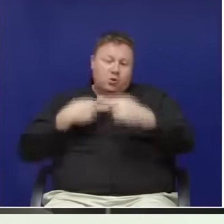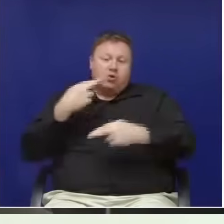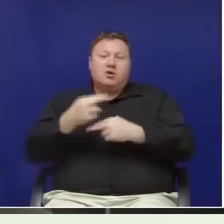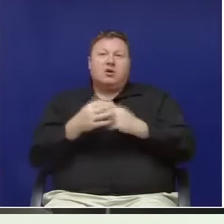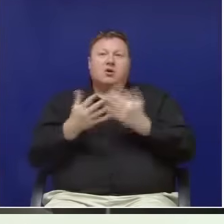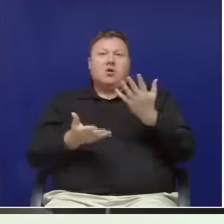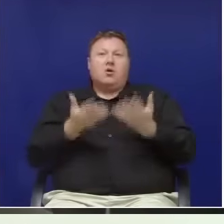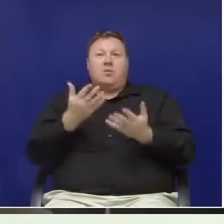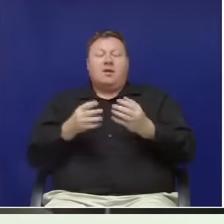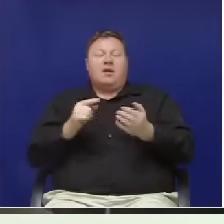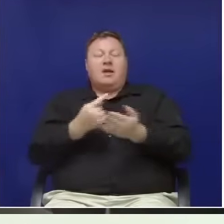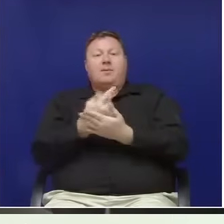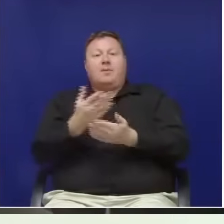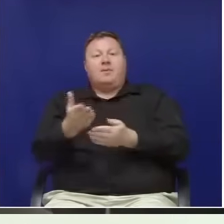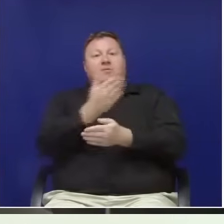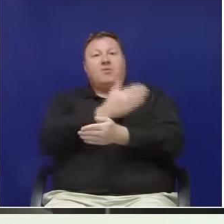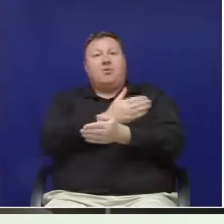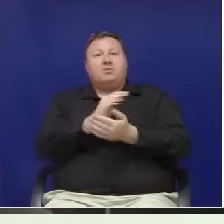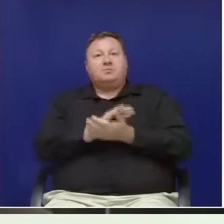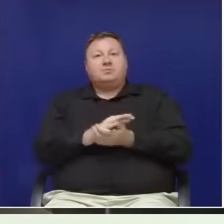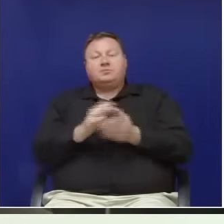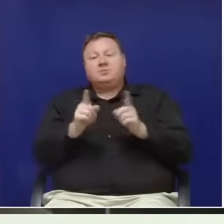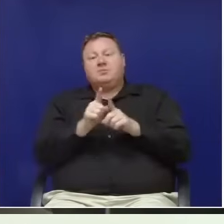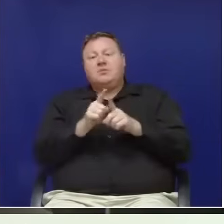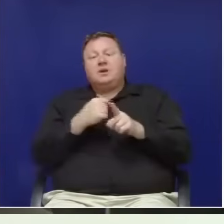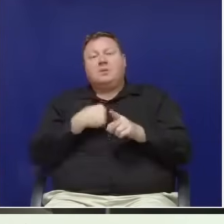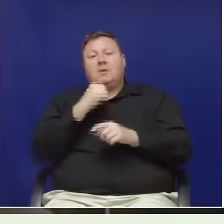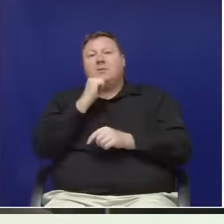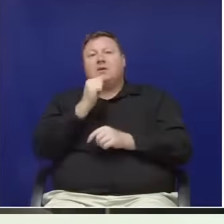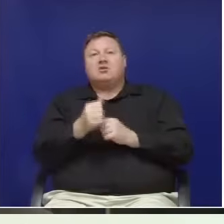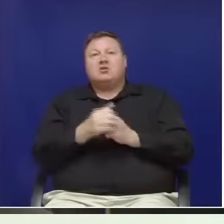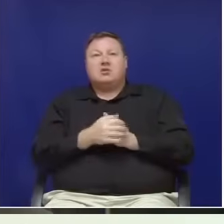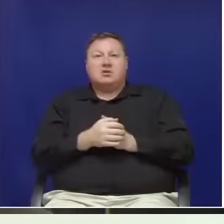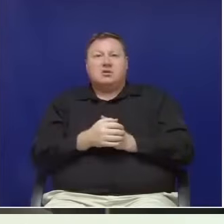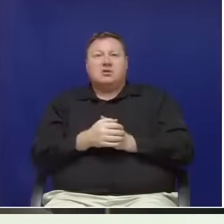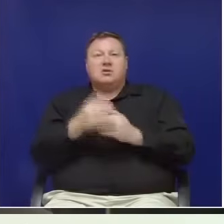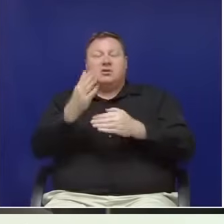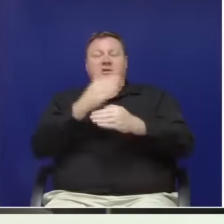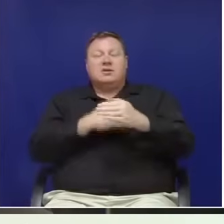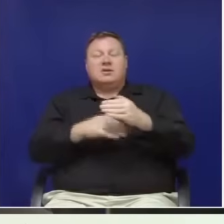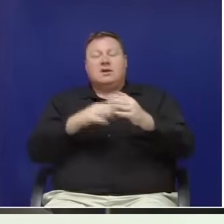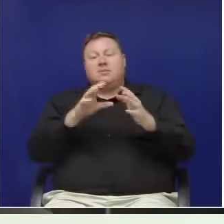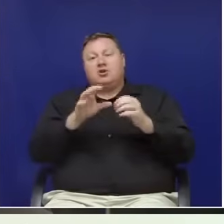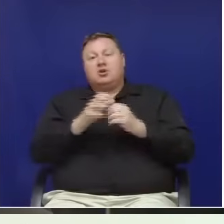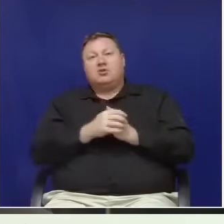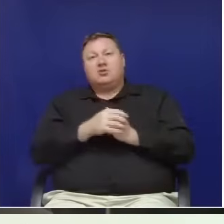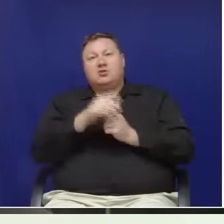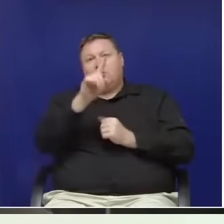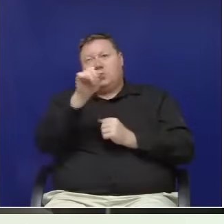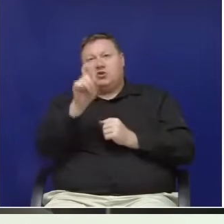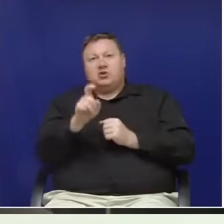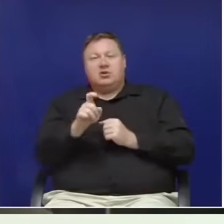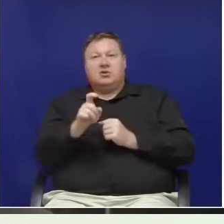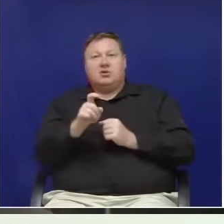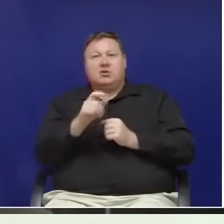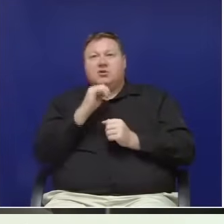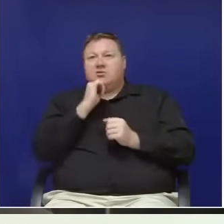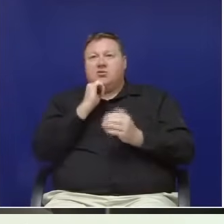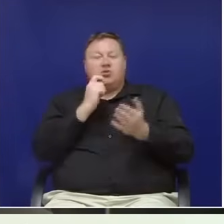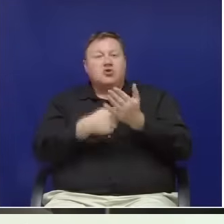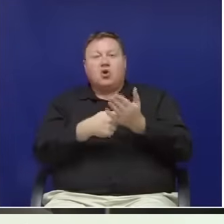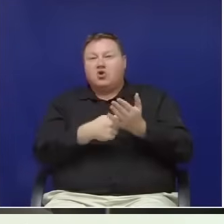compared to what came before. As I mentioned, Chair, in terms of one of the subsections of the question, there's no charging of